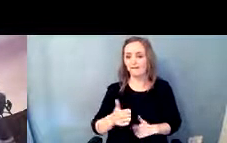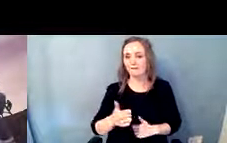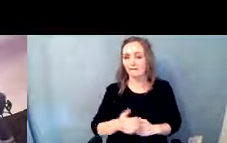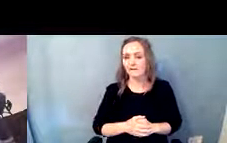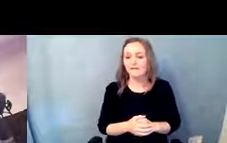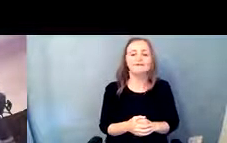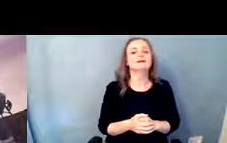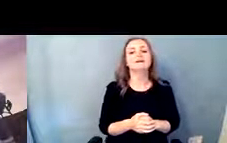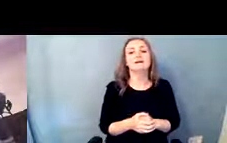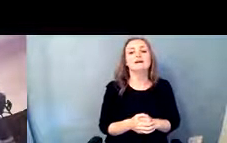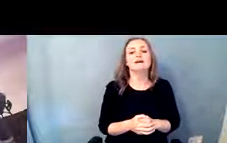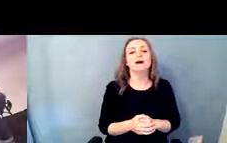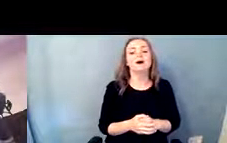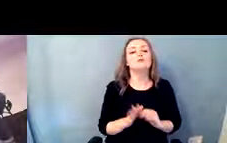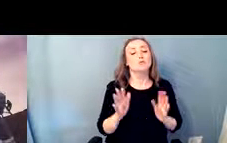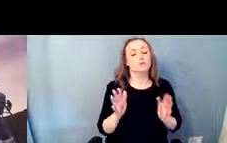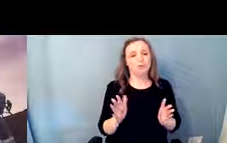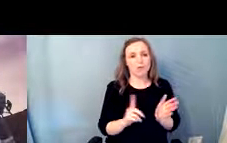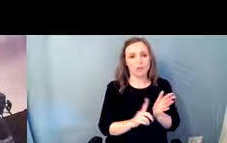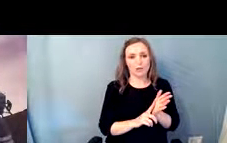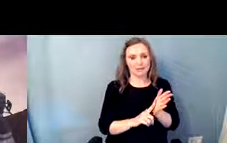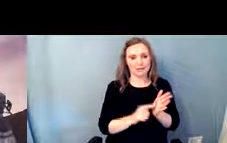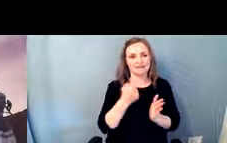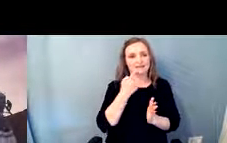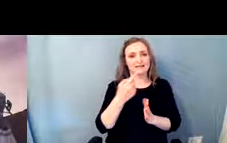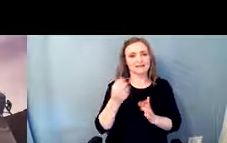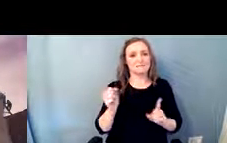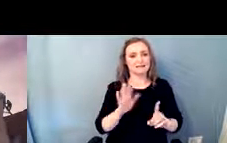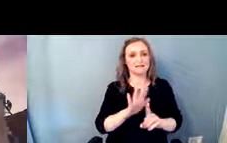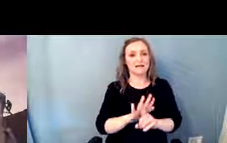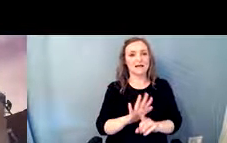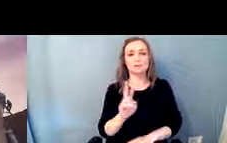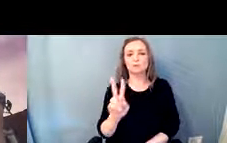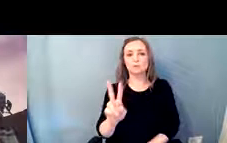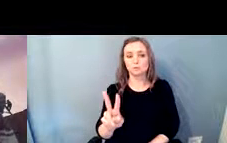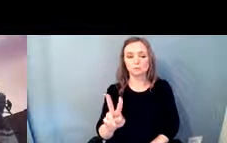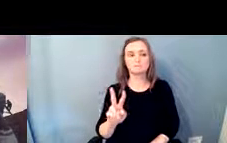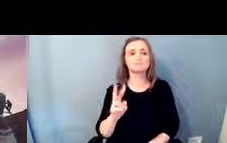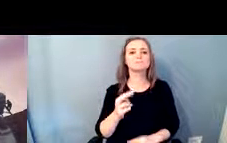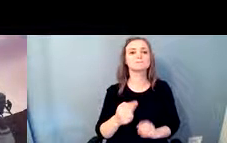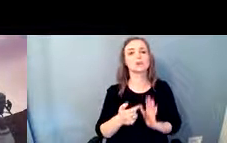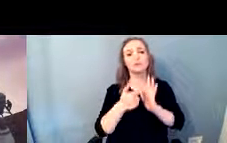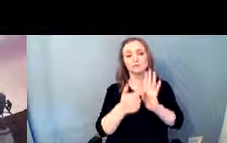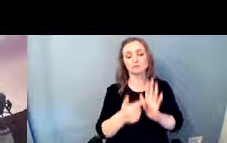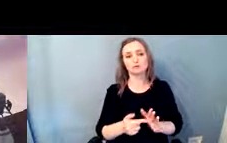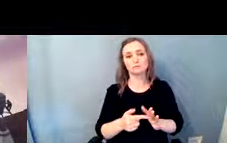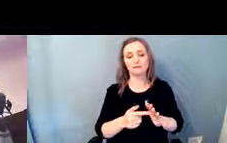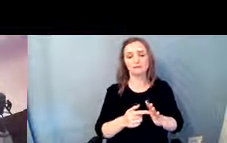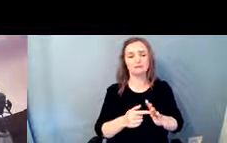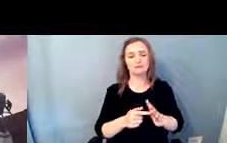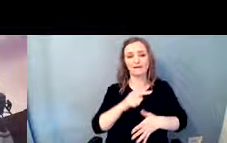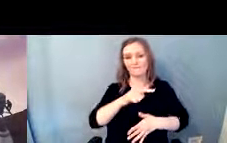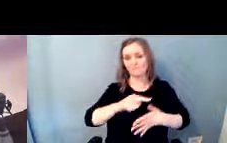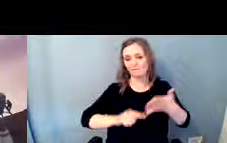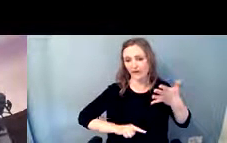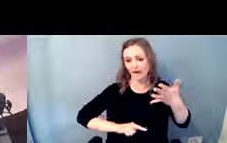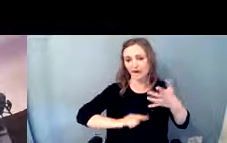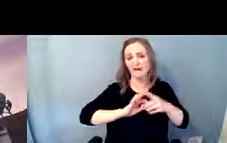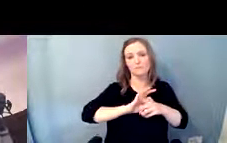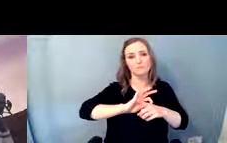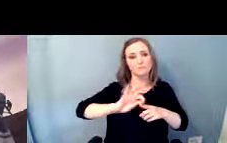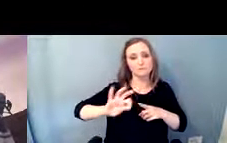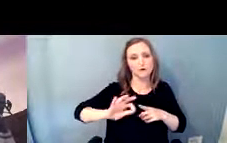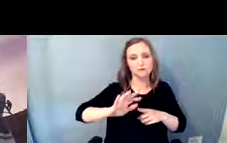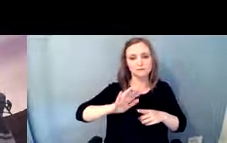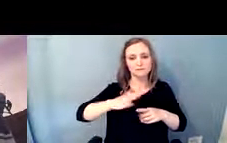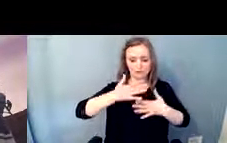Doc. So slide 2, this just shows the 5 highest tumour sites which we see